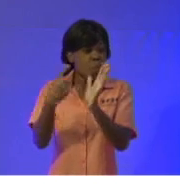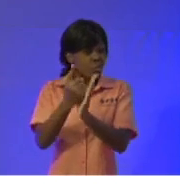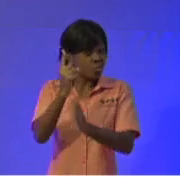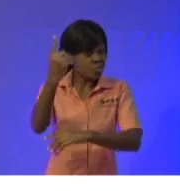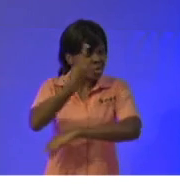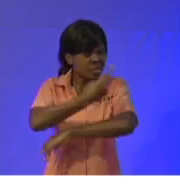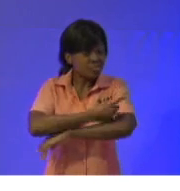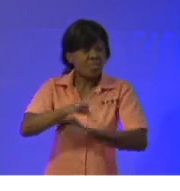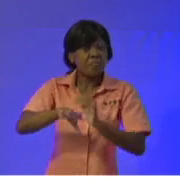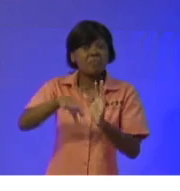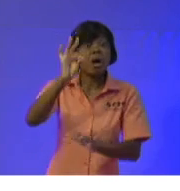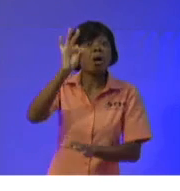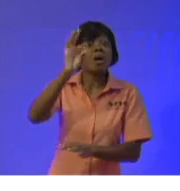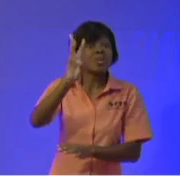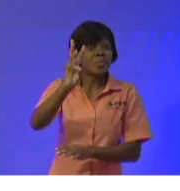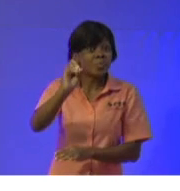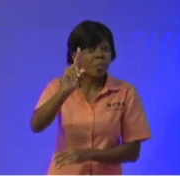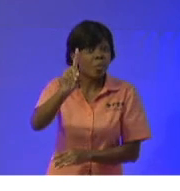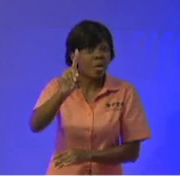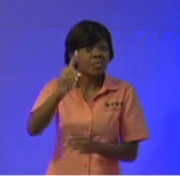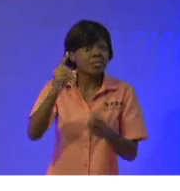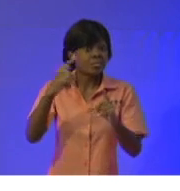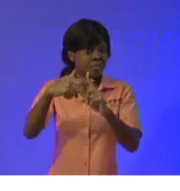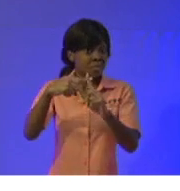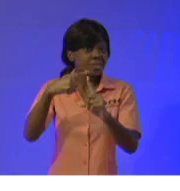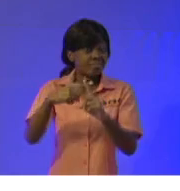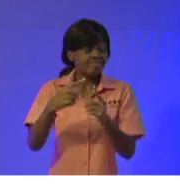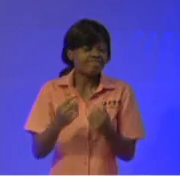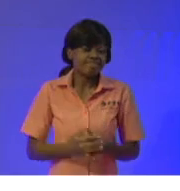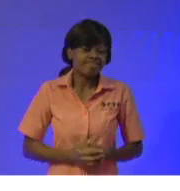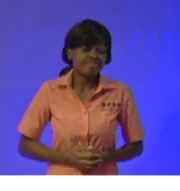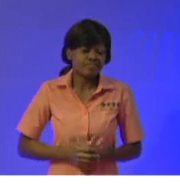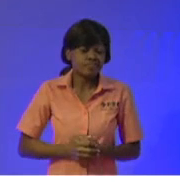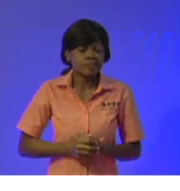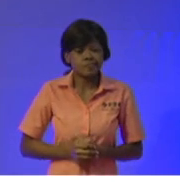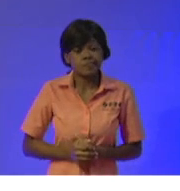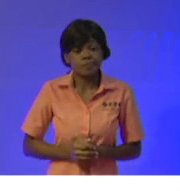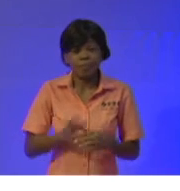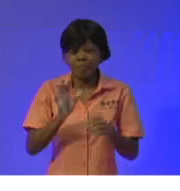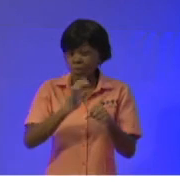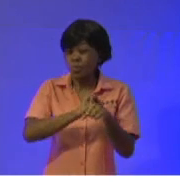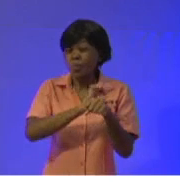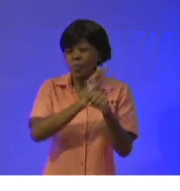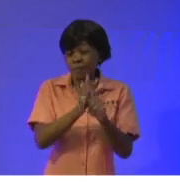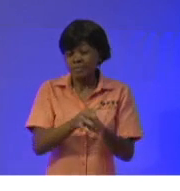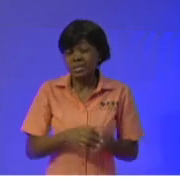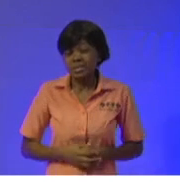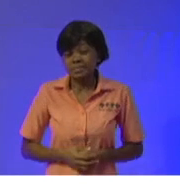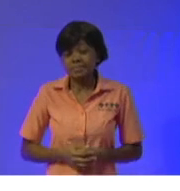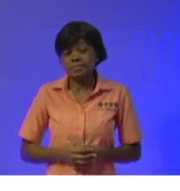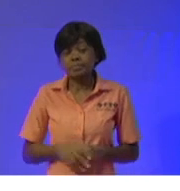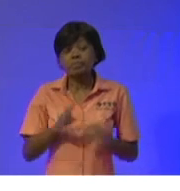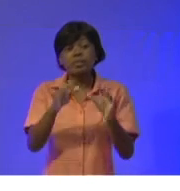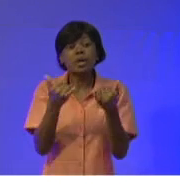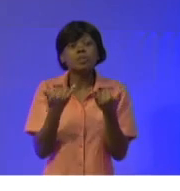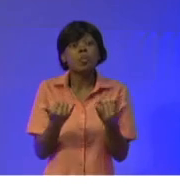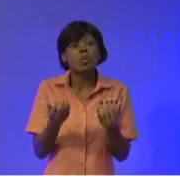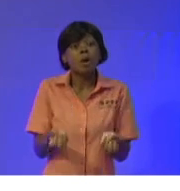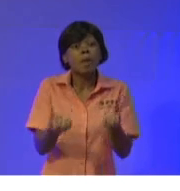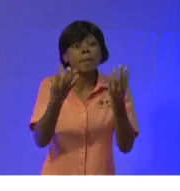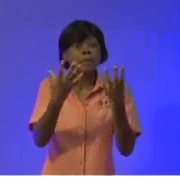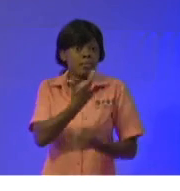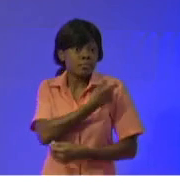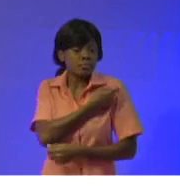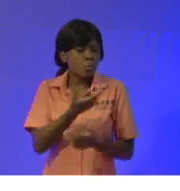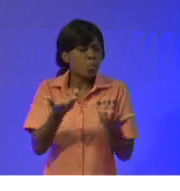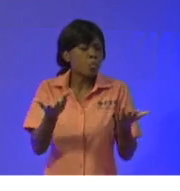from December 2nd to December 4th. As relates to the vaccination status, we note that